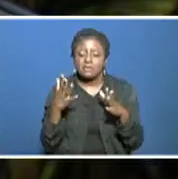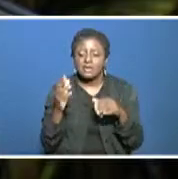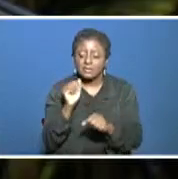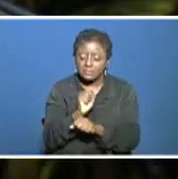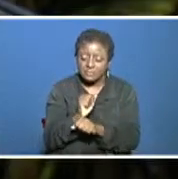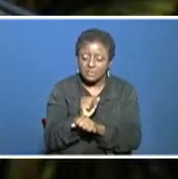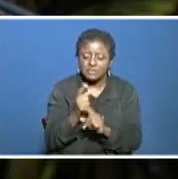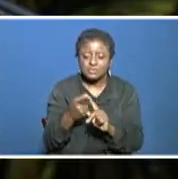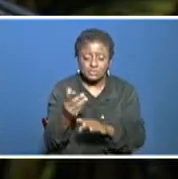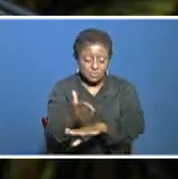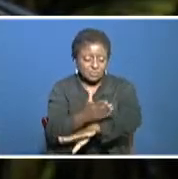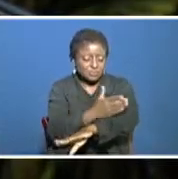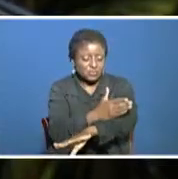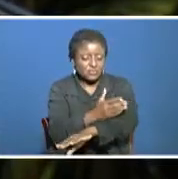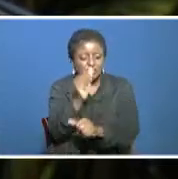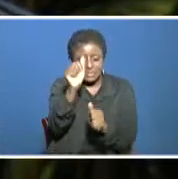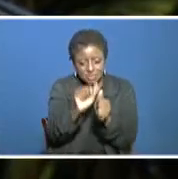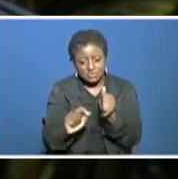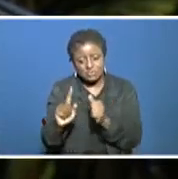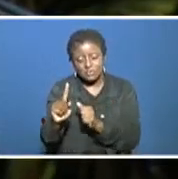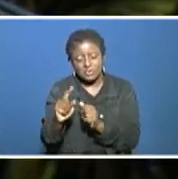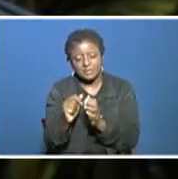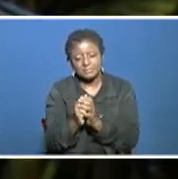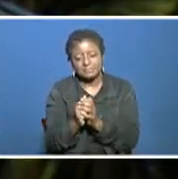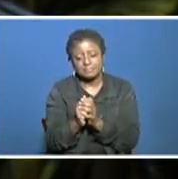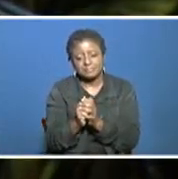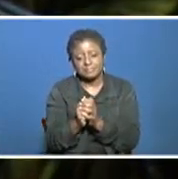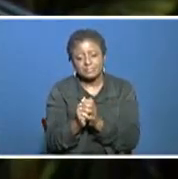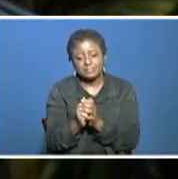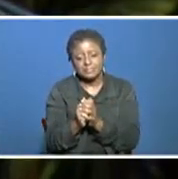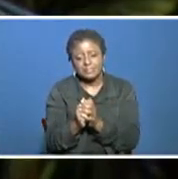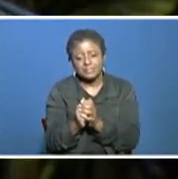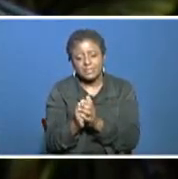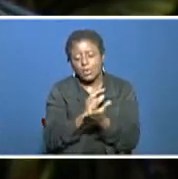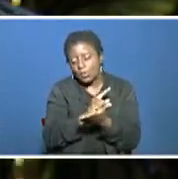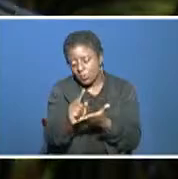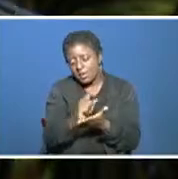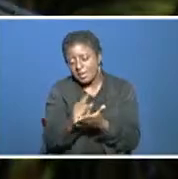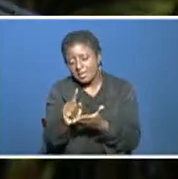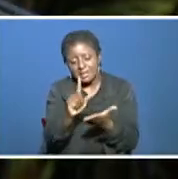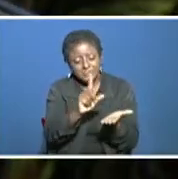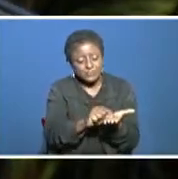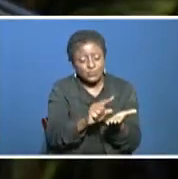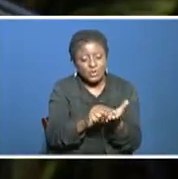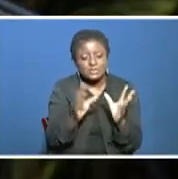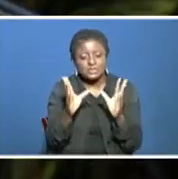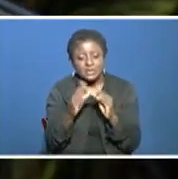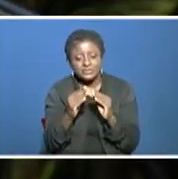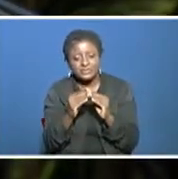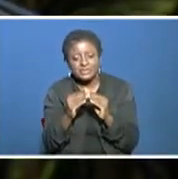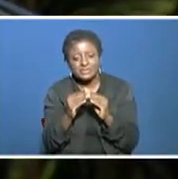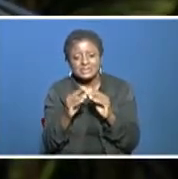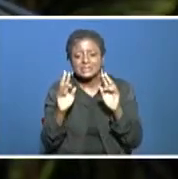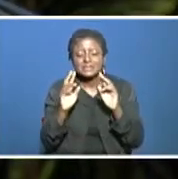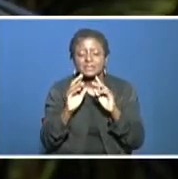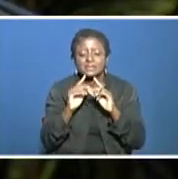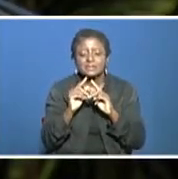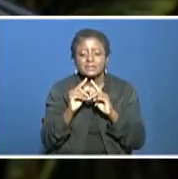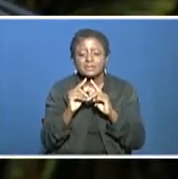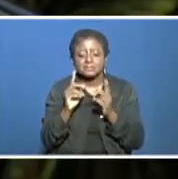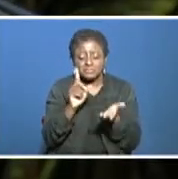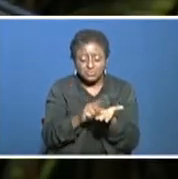steps to improve on each one of these. Our weekly press conferences, statements,